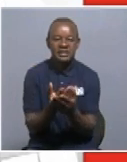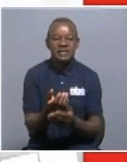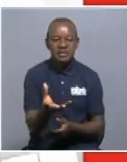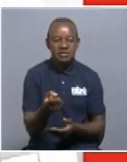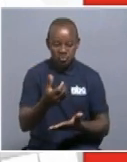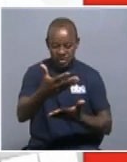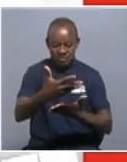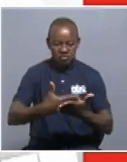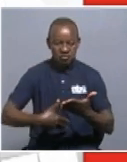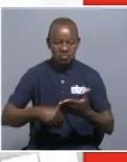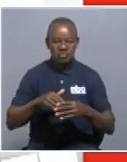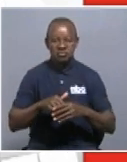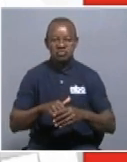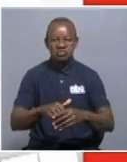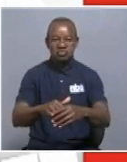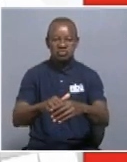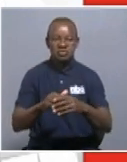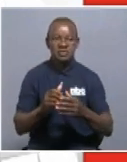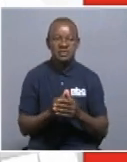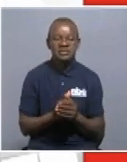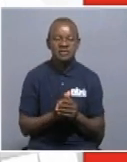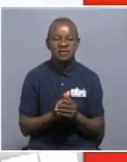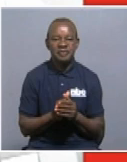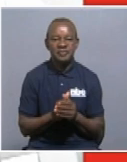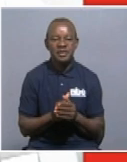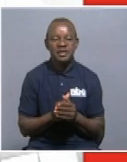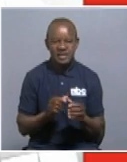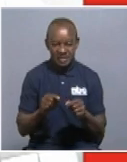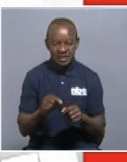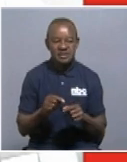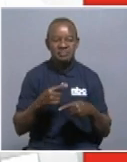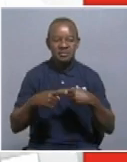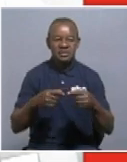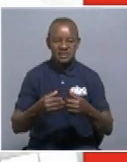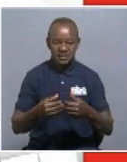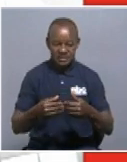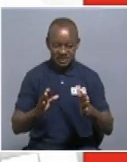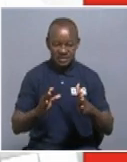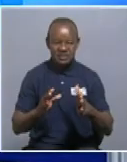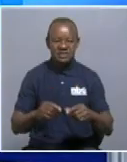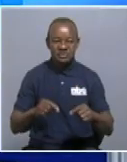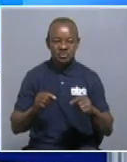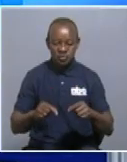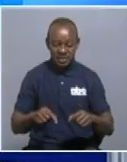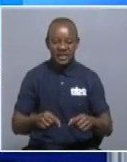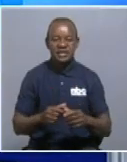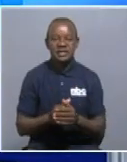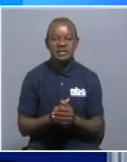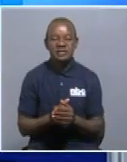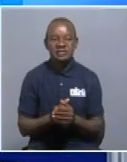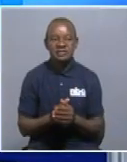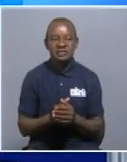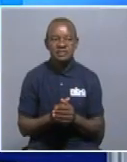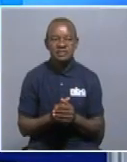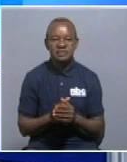ready. We should issue it today, and it should guide them on how to go best forward. And is this information also being circulated on